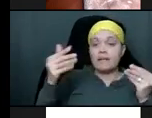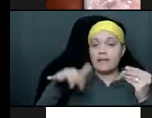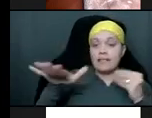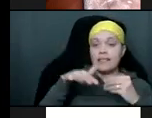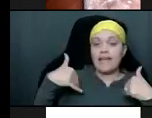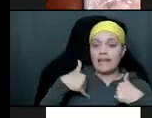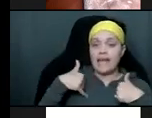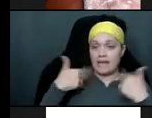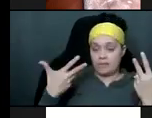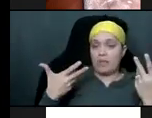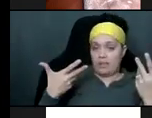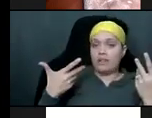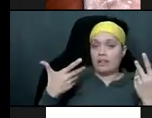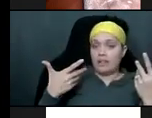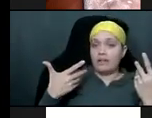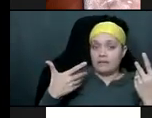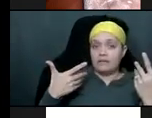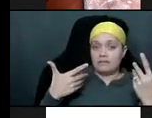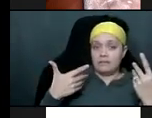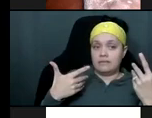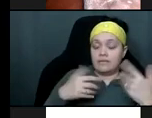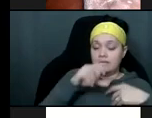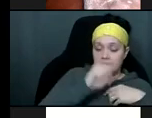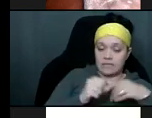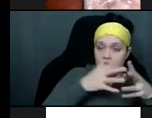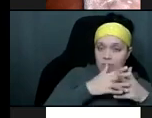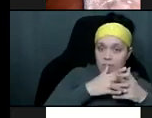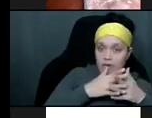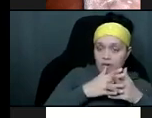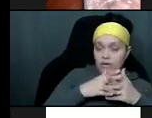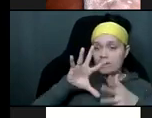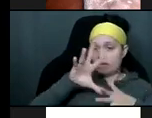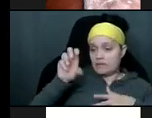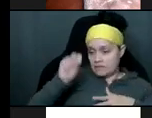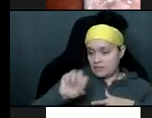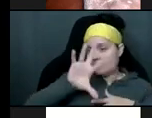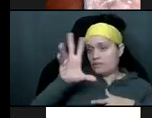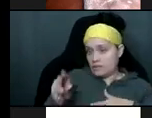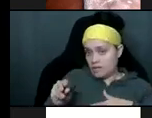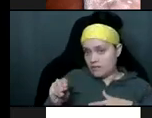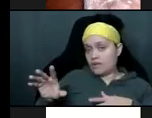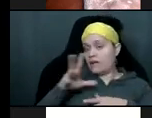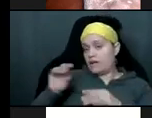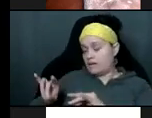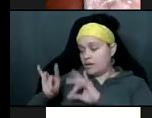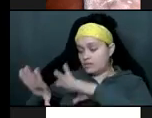land-based species in South America and Southern Africa and